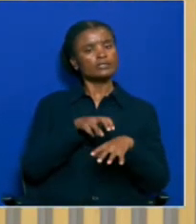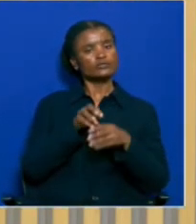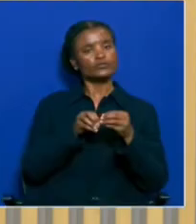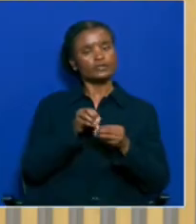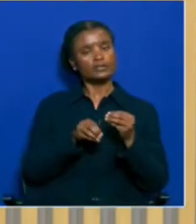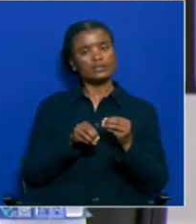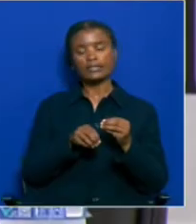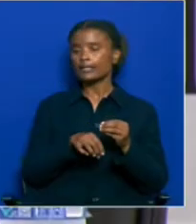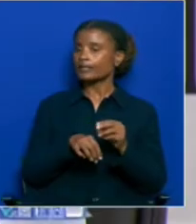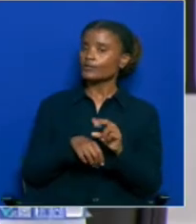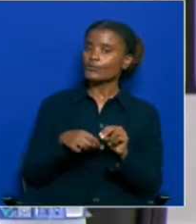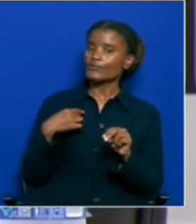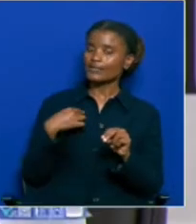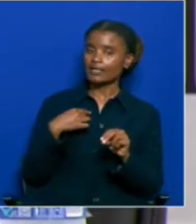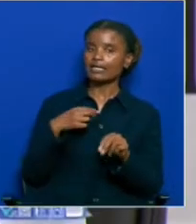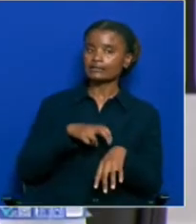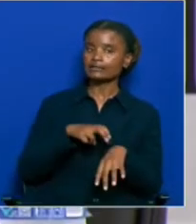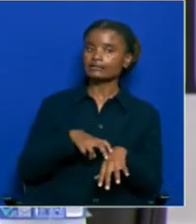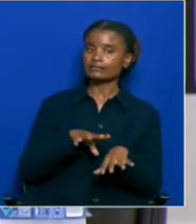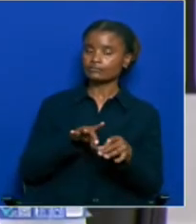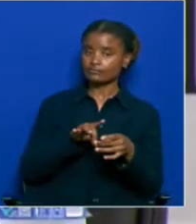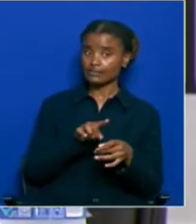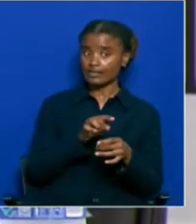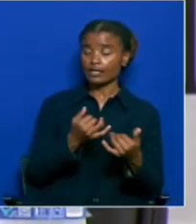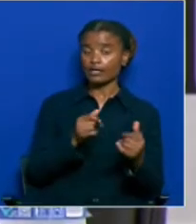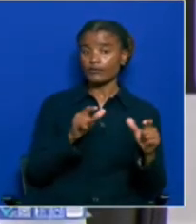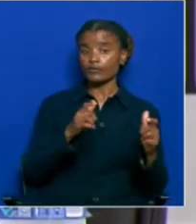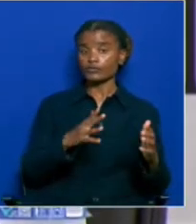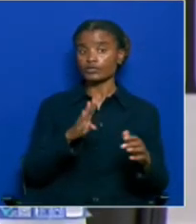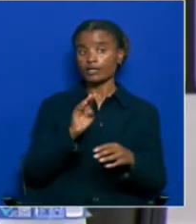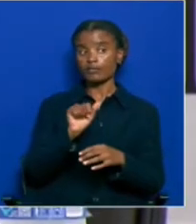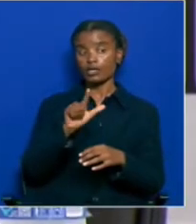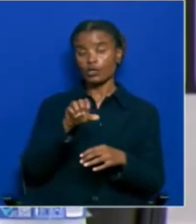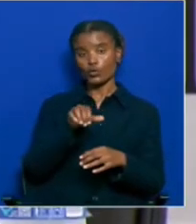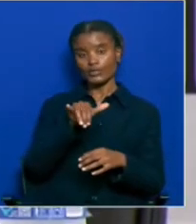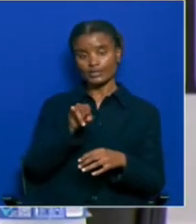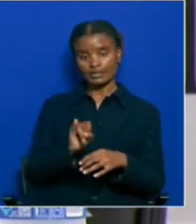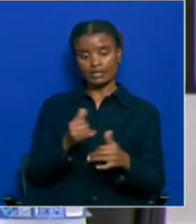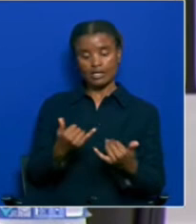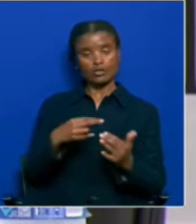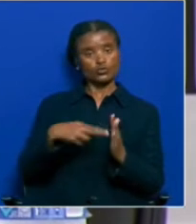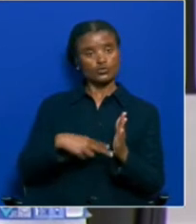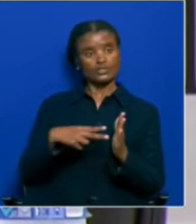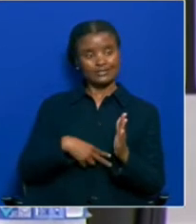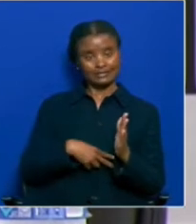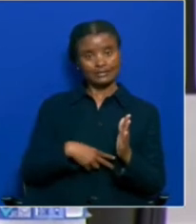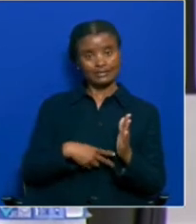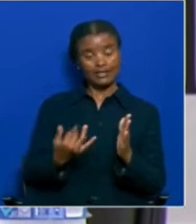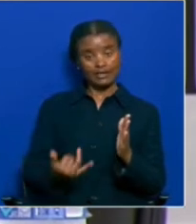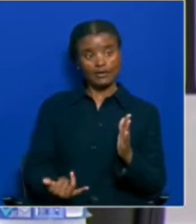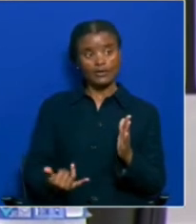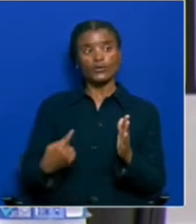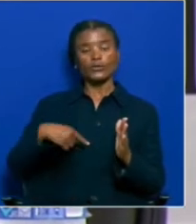on that. The way Commissioner Baloyi, she's reading it. Yes. You see, we need to make sure that we stick